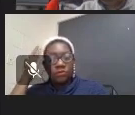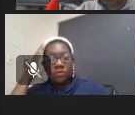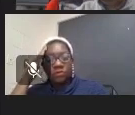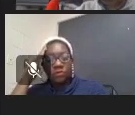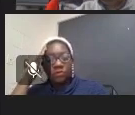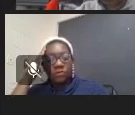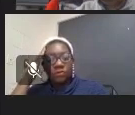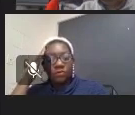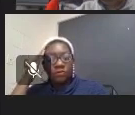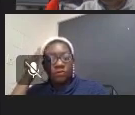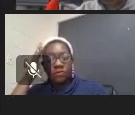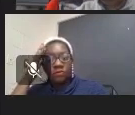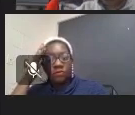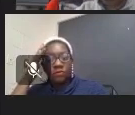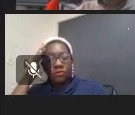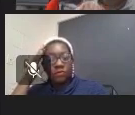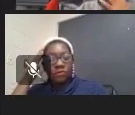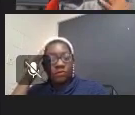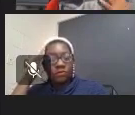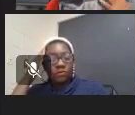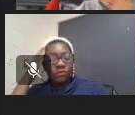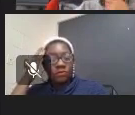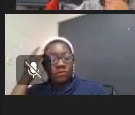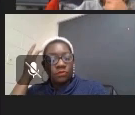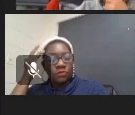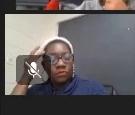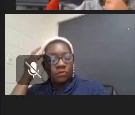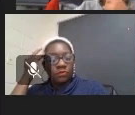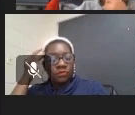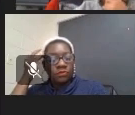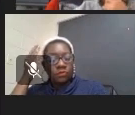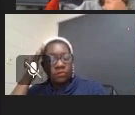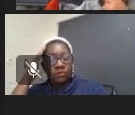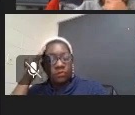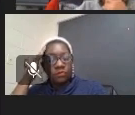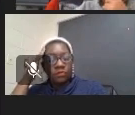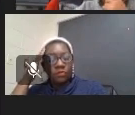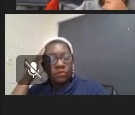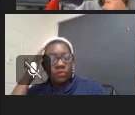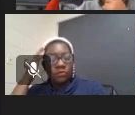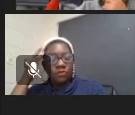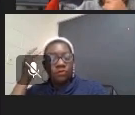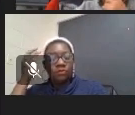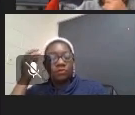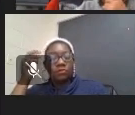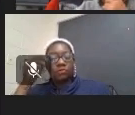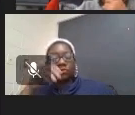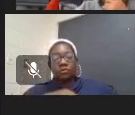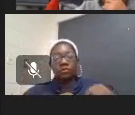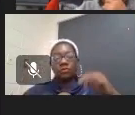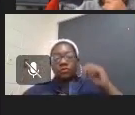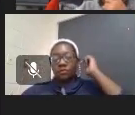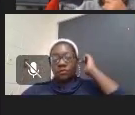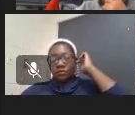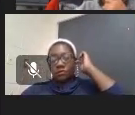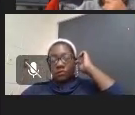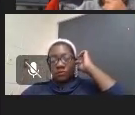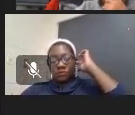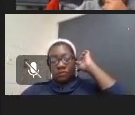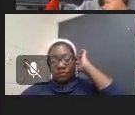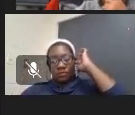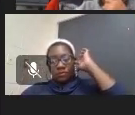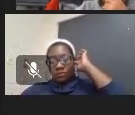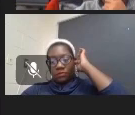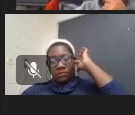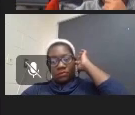the implementation of a locally developed curriculum that is aligned to the Kentucky academic standards. And so while